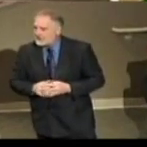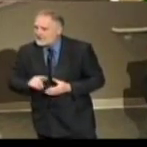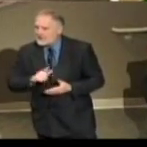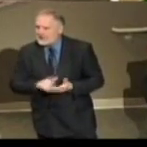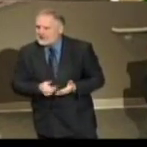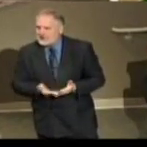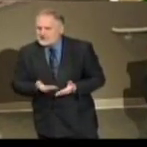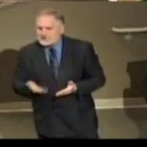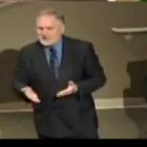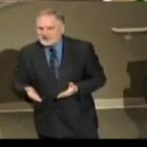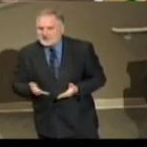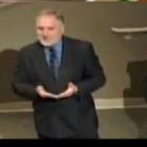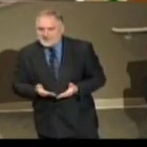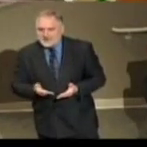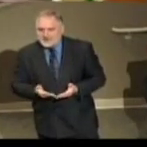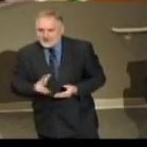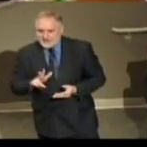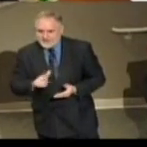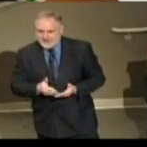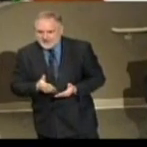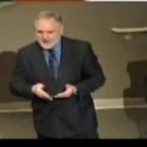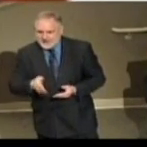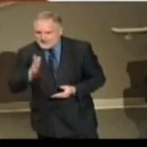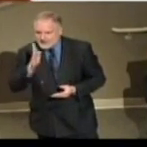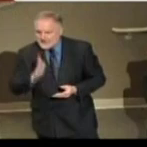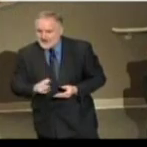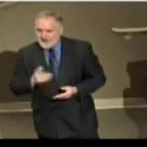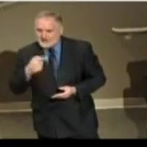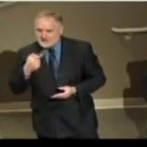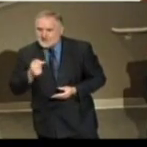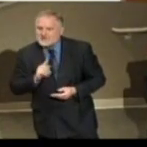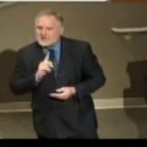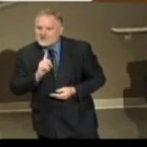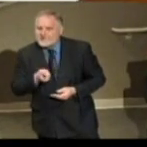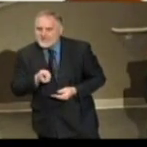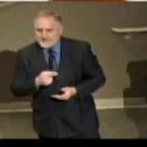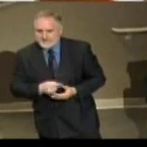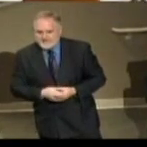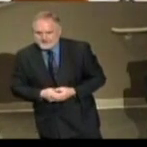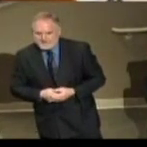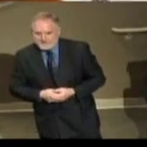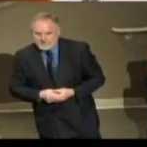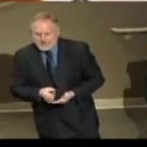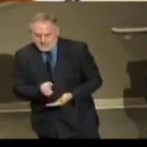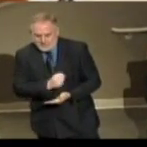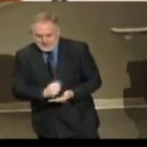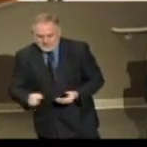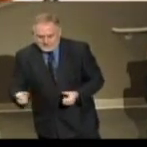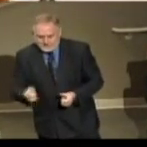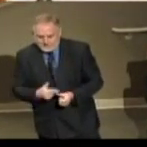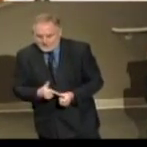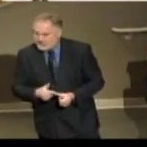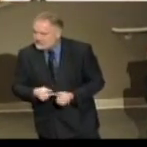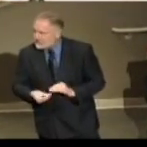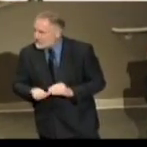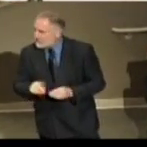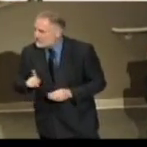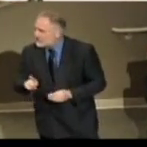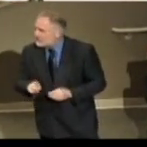These three benchmarks are God's benchmarks of what's real. Write the first one down. Number